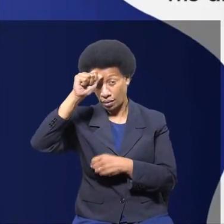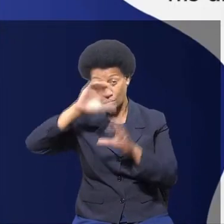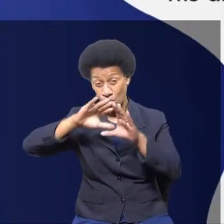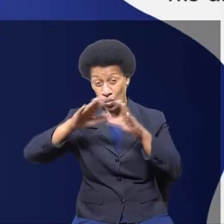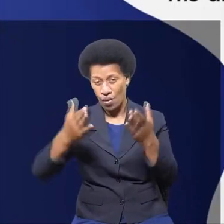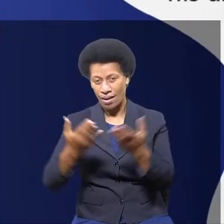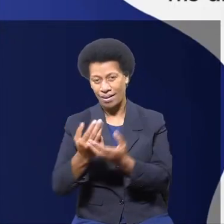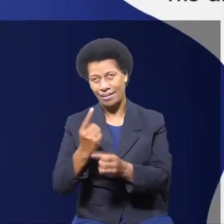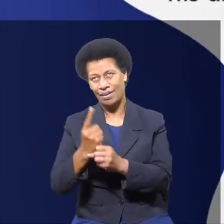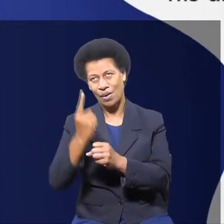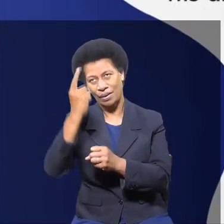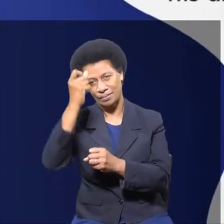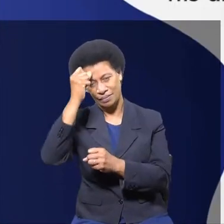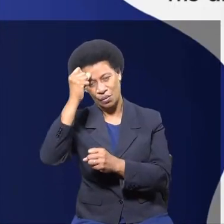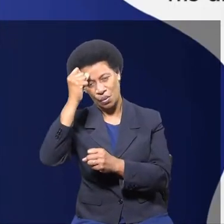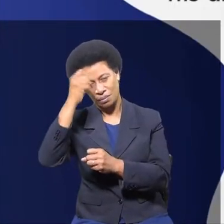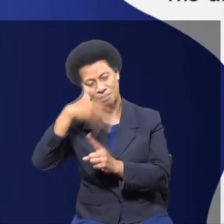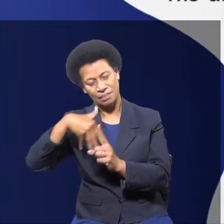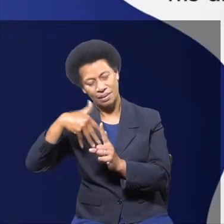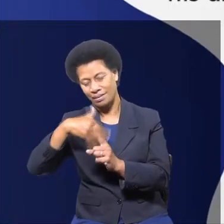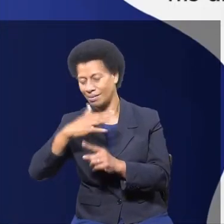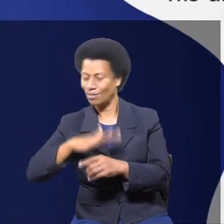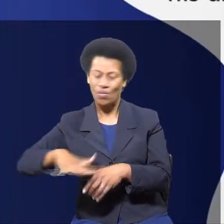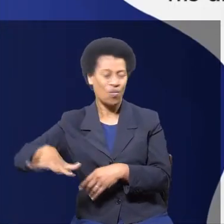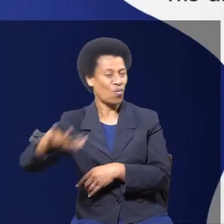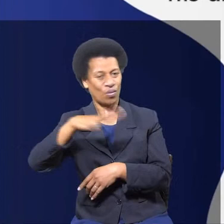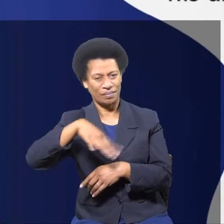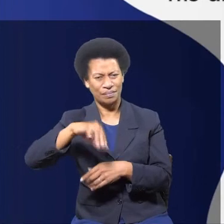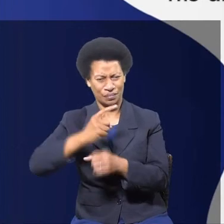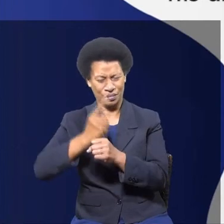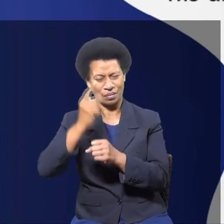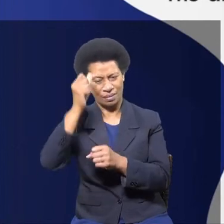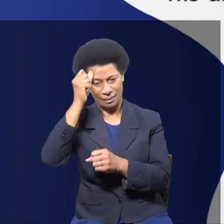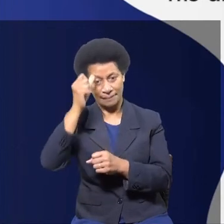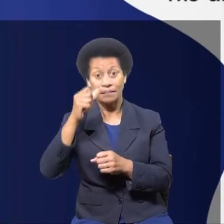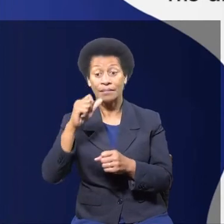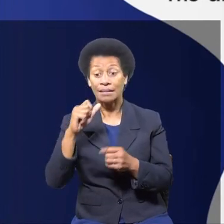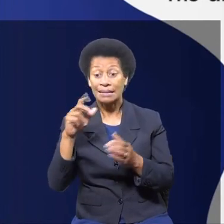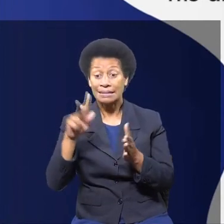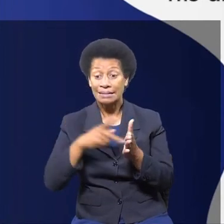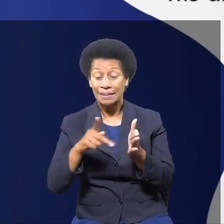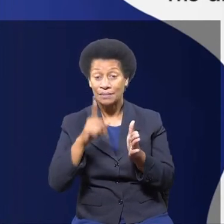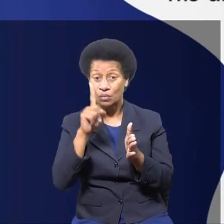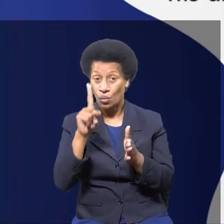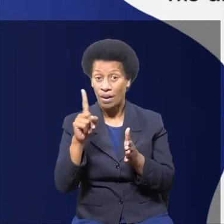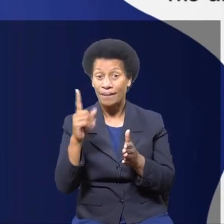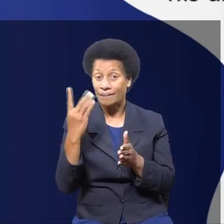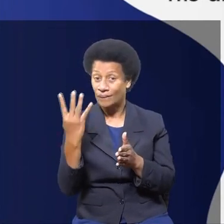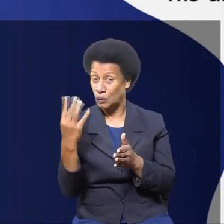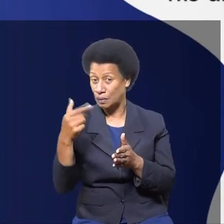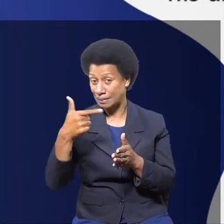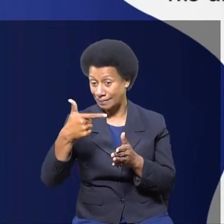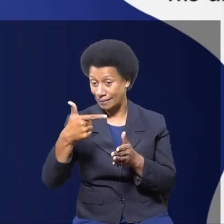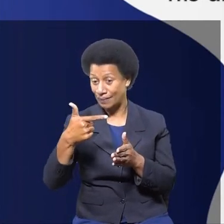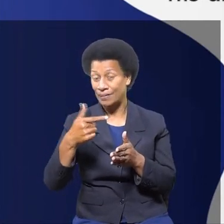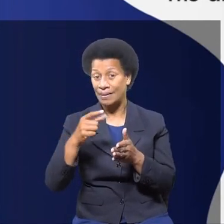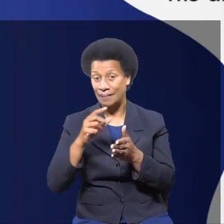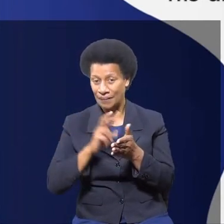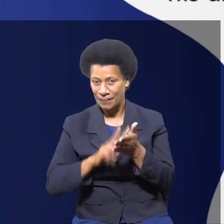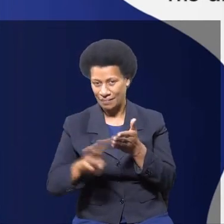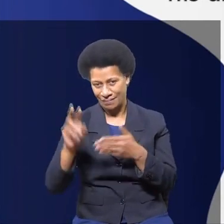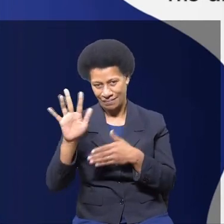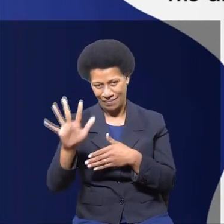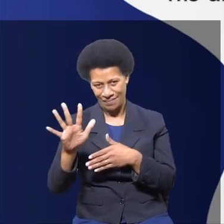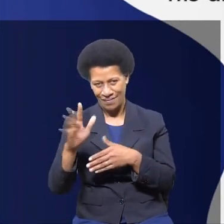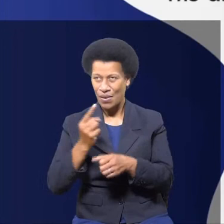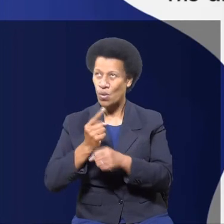knowledge in the world. He knows everything. In Psalm 147, verse 5, it says, as great is